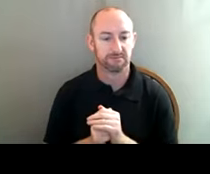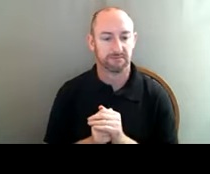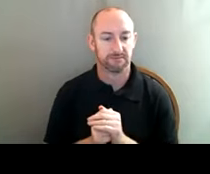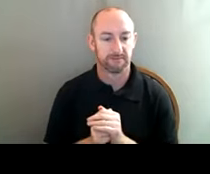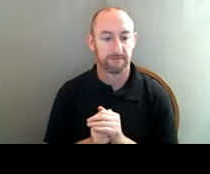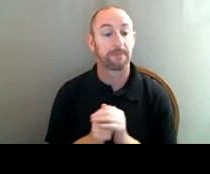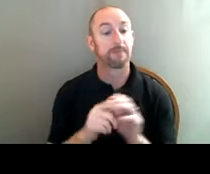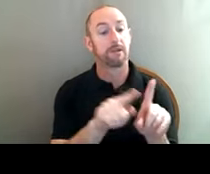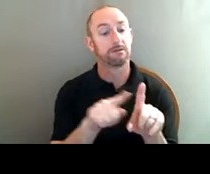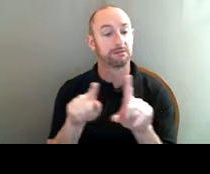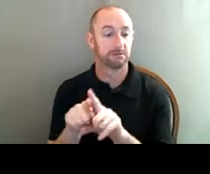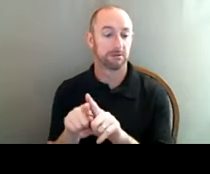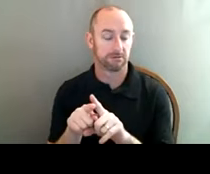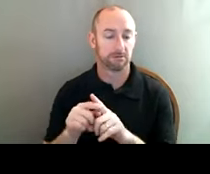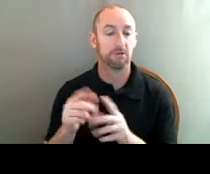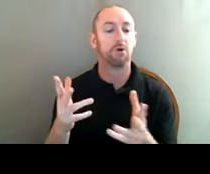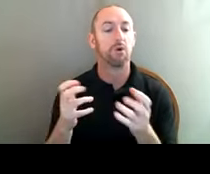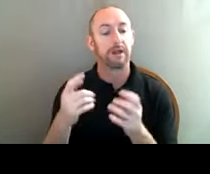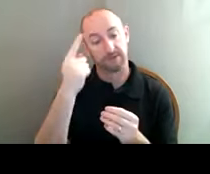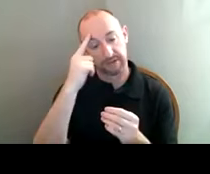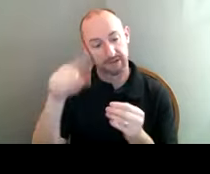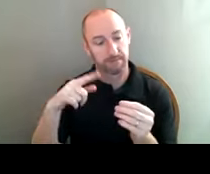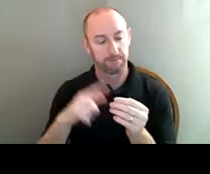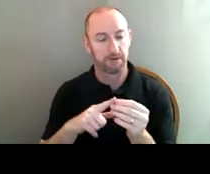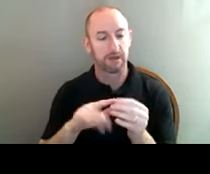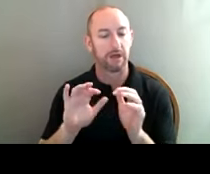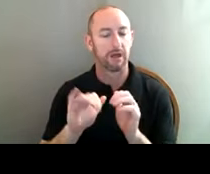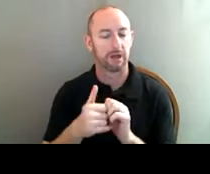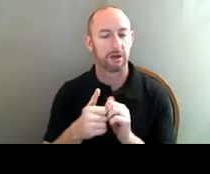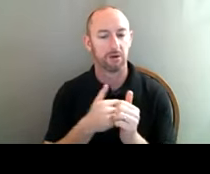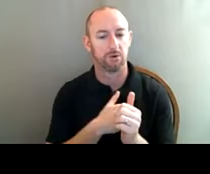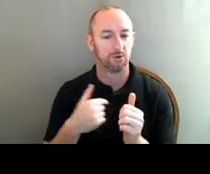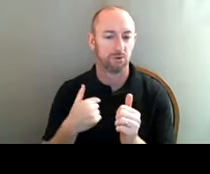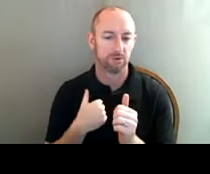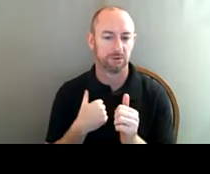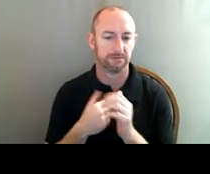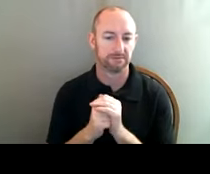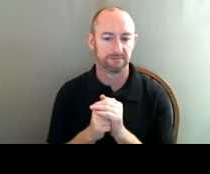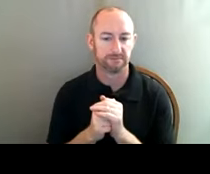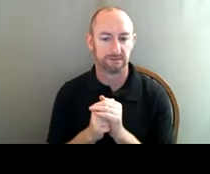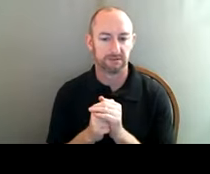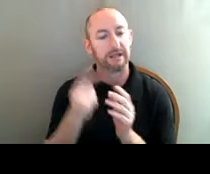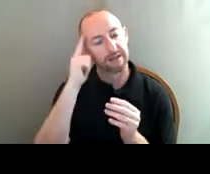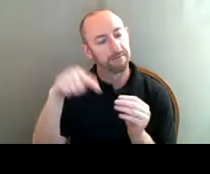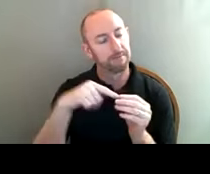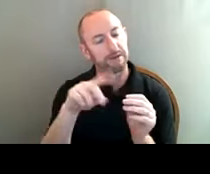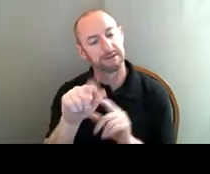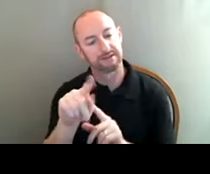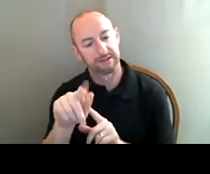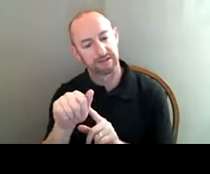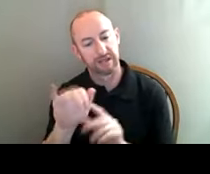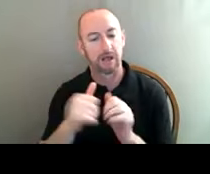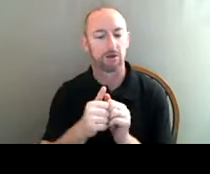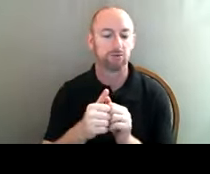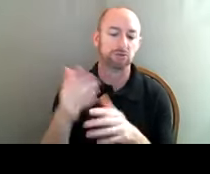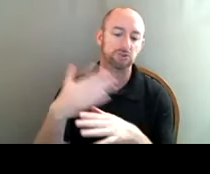We also want to think about the ways we think about the data, the way we present the data to